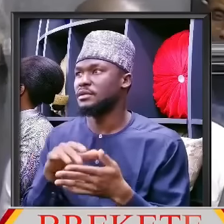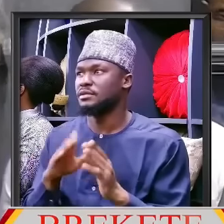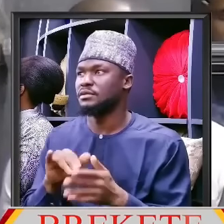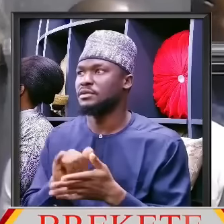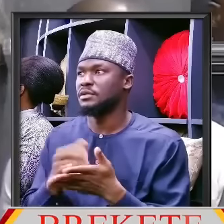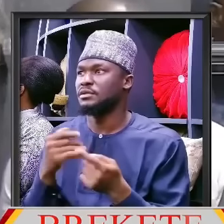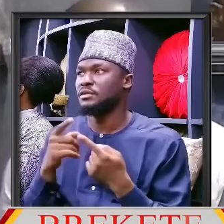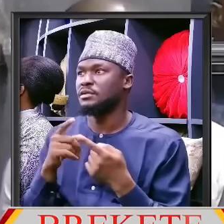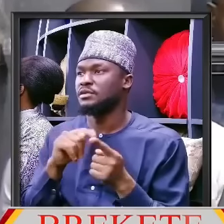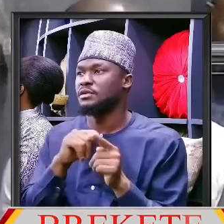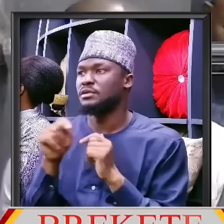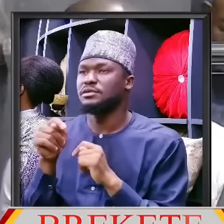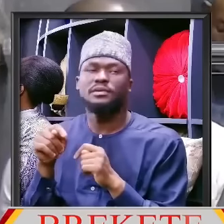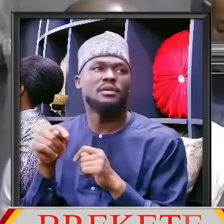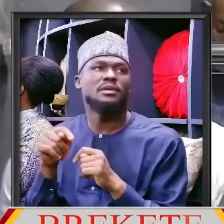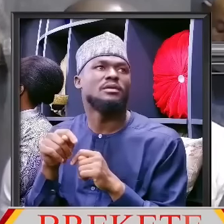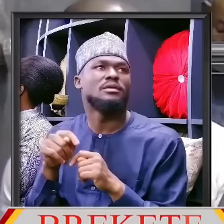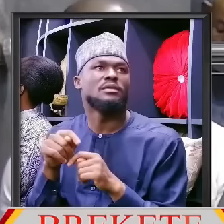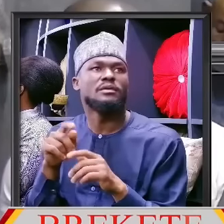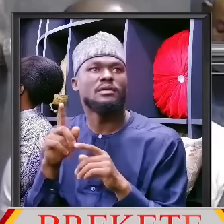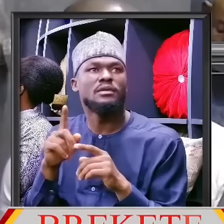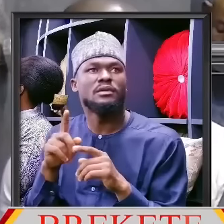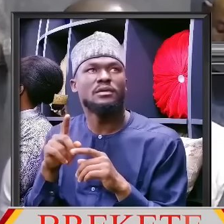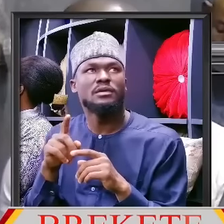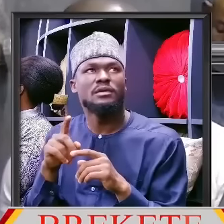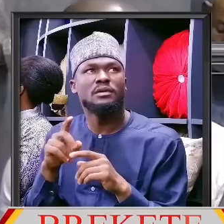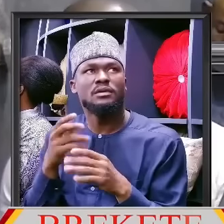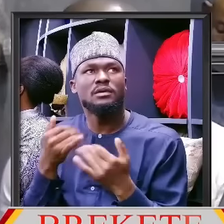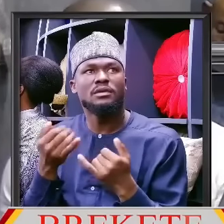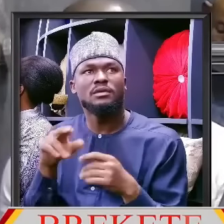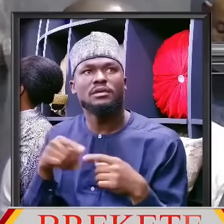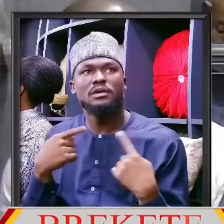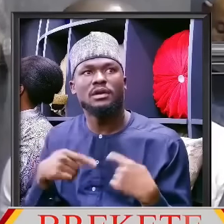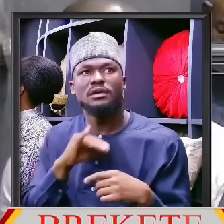they won't transfer. We don't feel leave them for here because if they say their mind